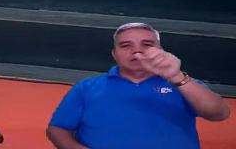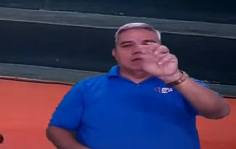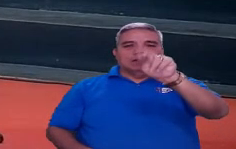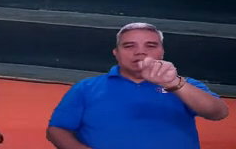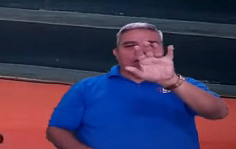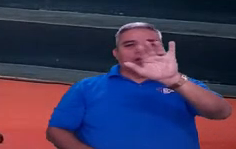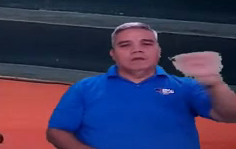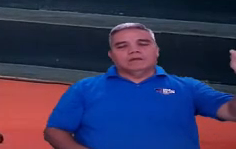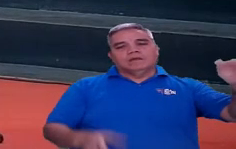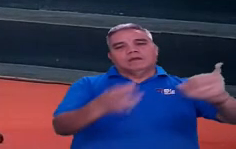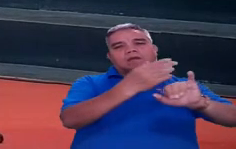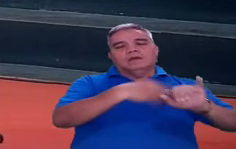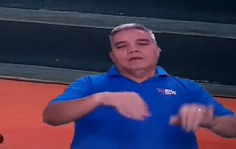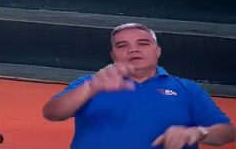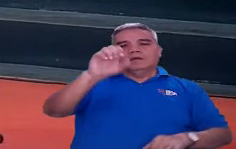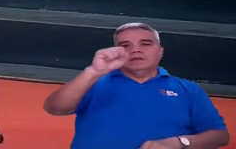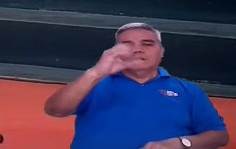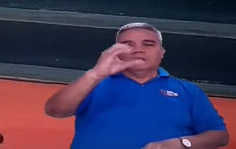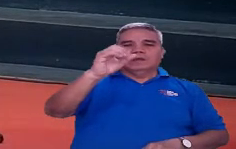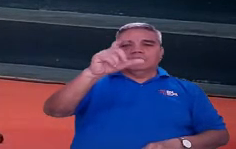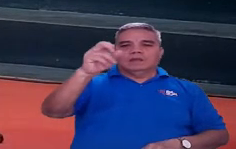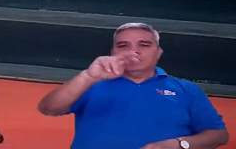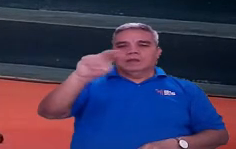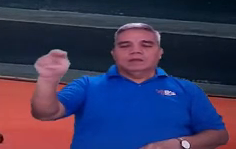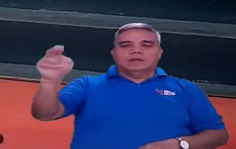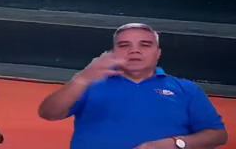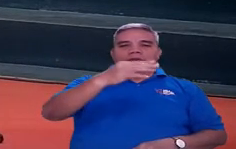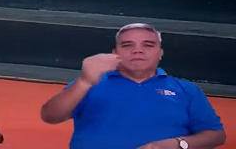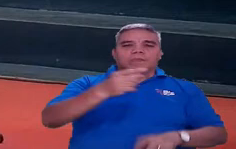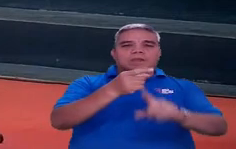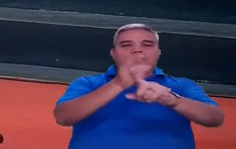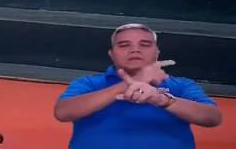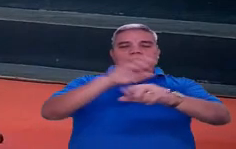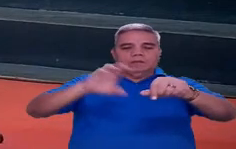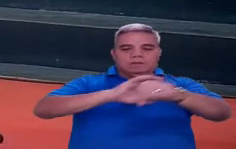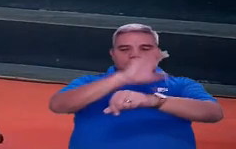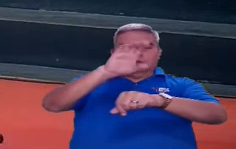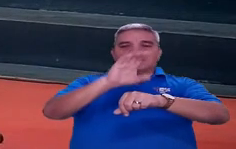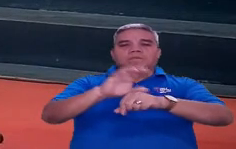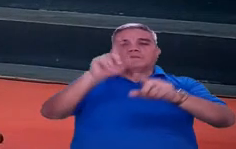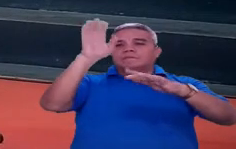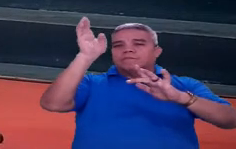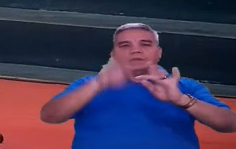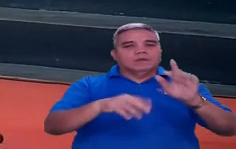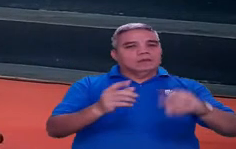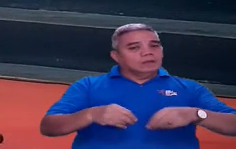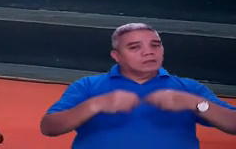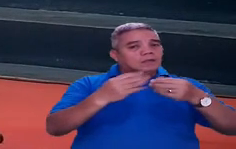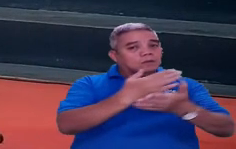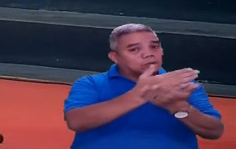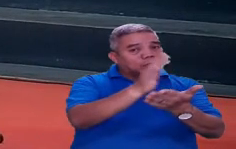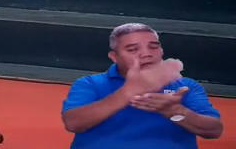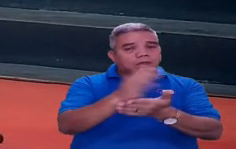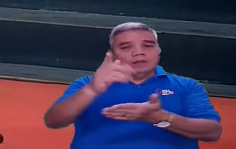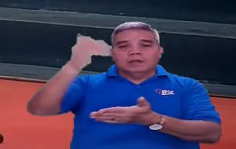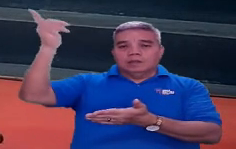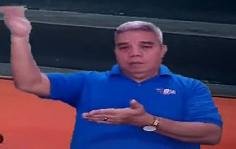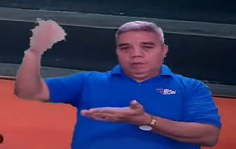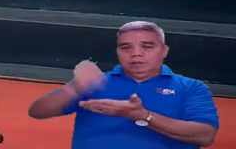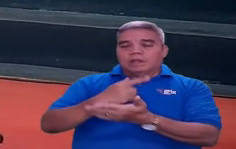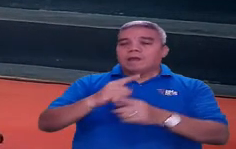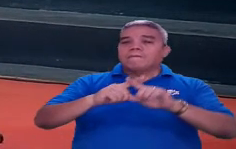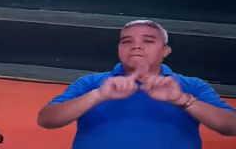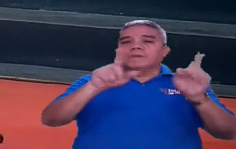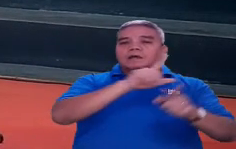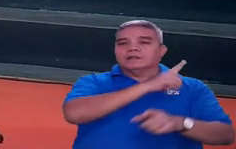Taguig, under Pastor Solon Roy Loro. Laos is a communist country. We cannot really freely share the gospel there.